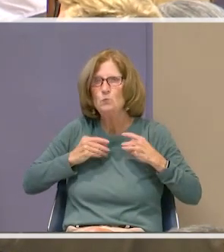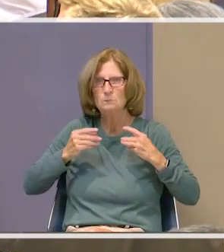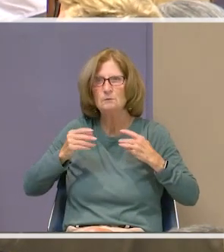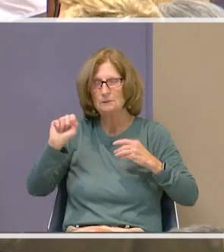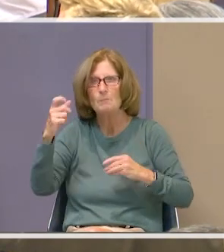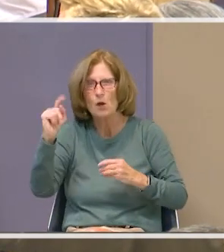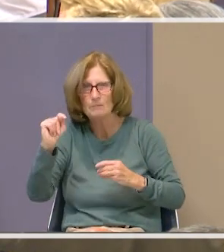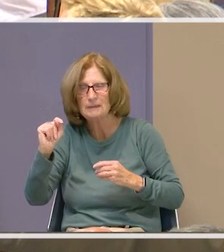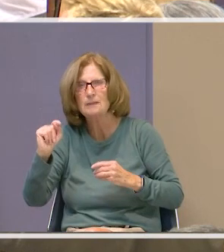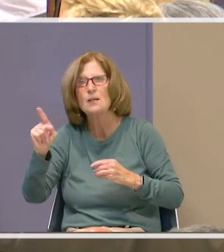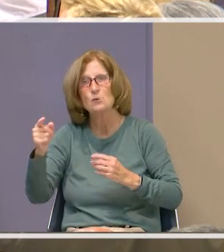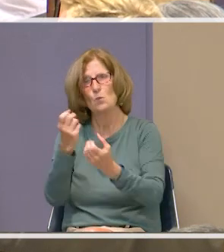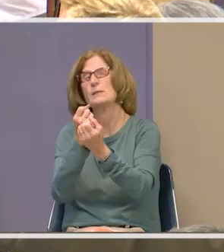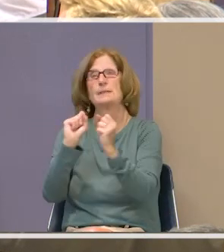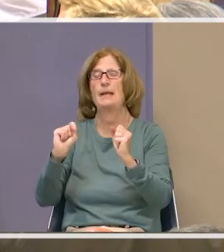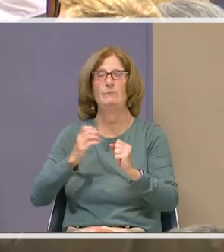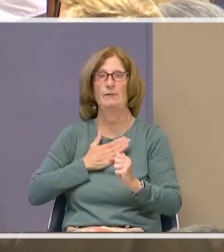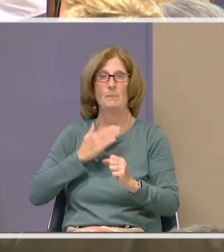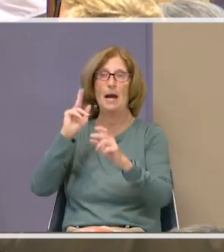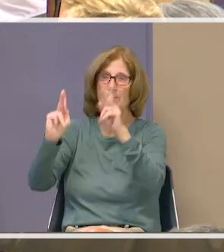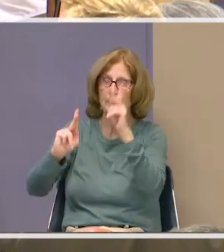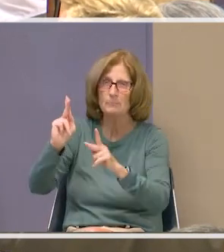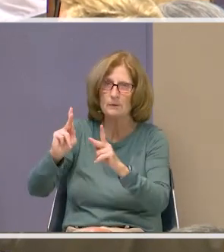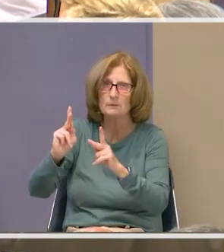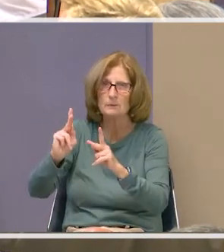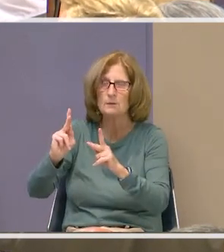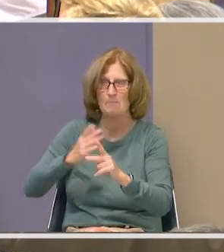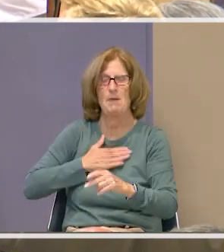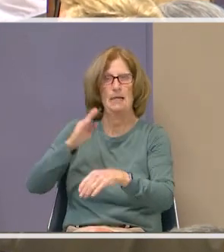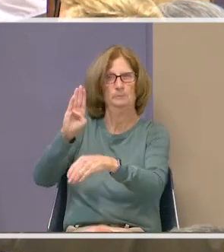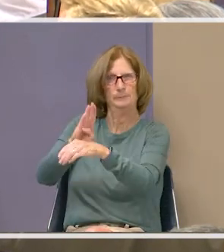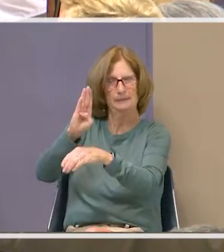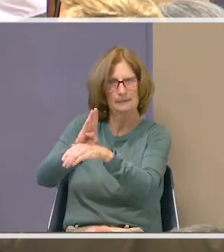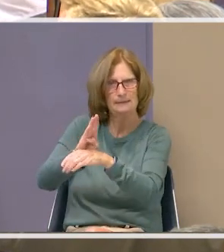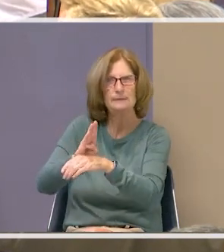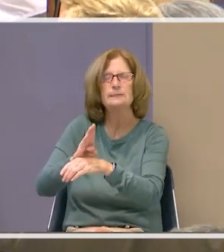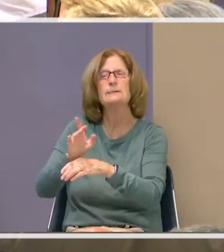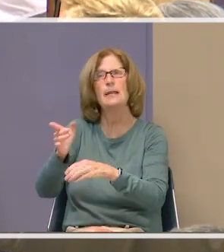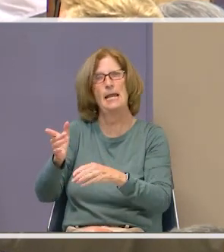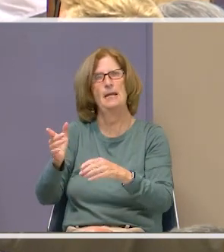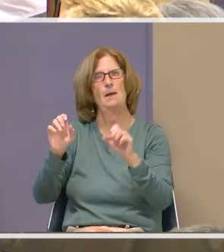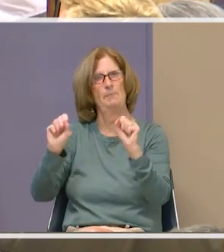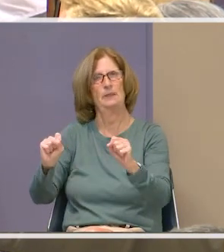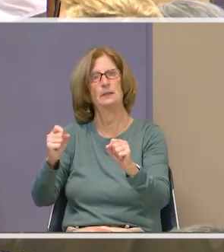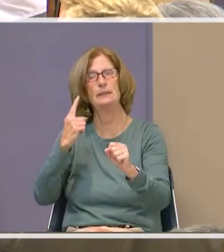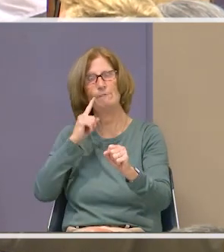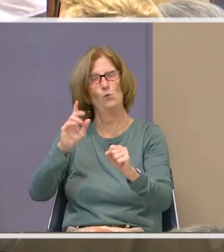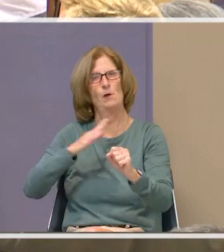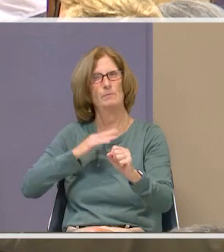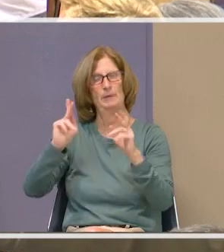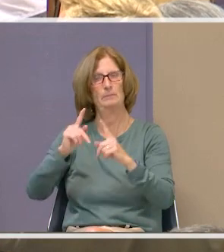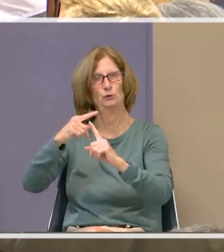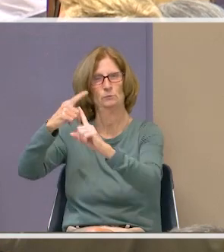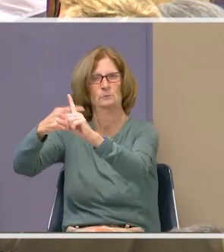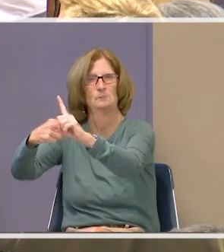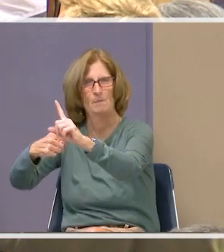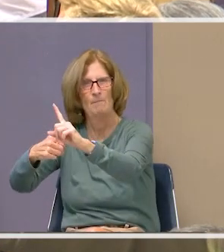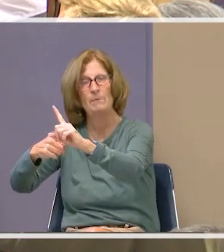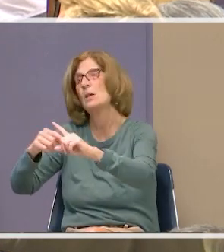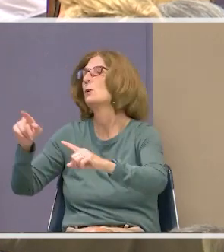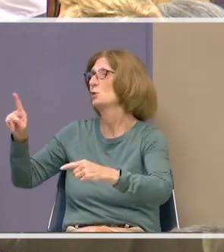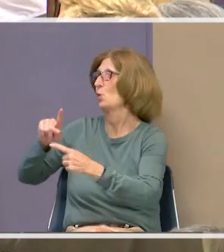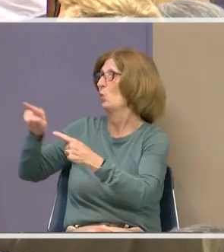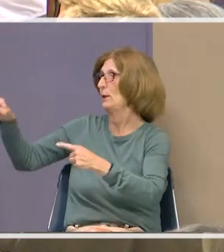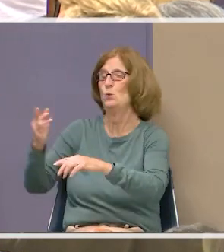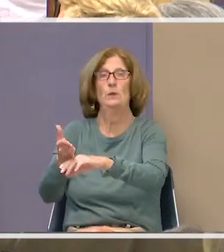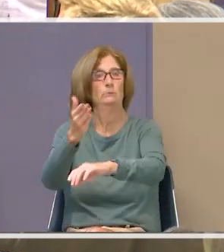So the safety of my tenants and the accessibility and the livability of the neighborhood is my bread and butter. You are building me money.